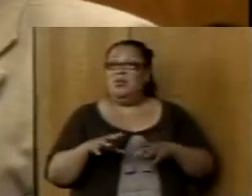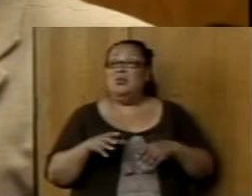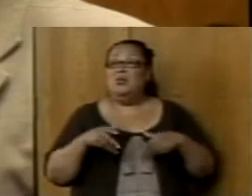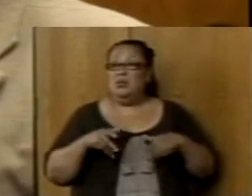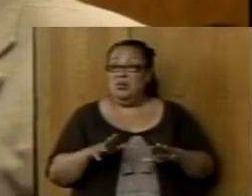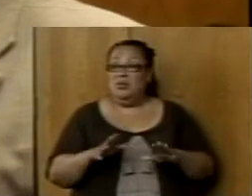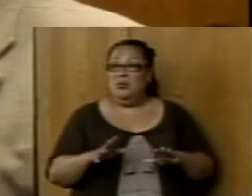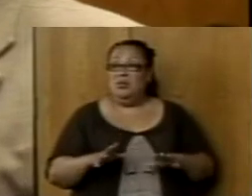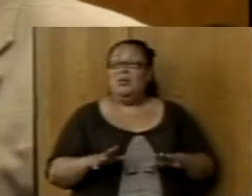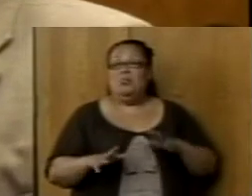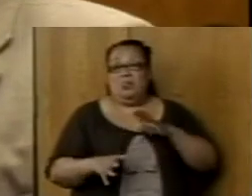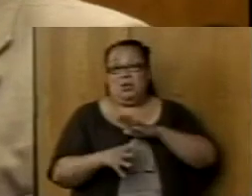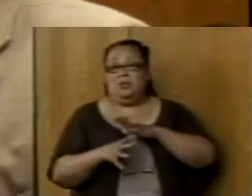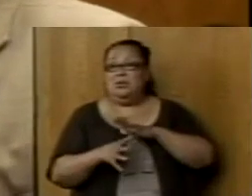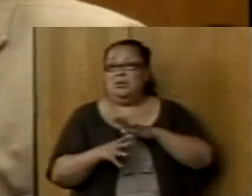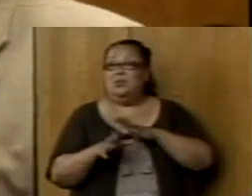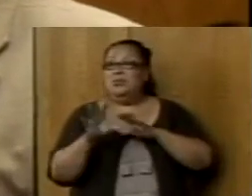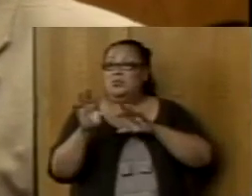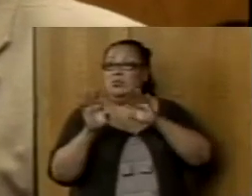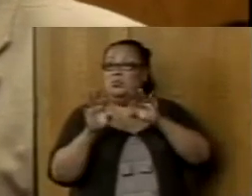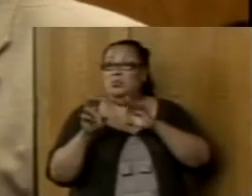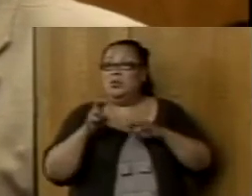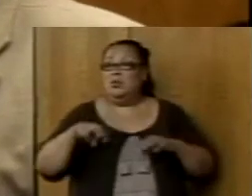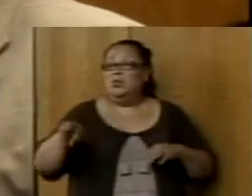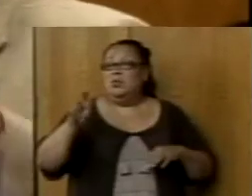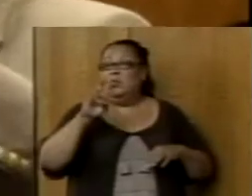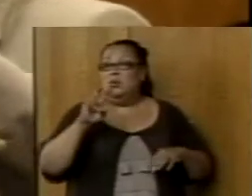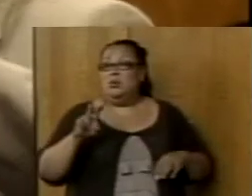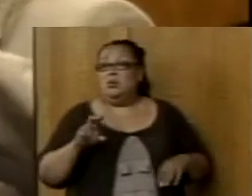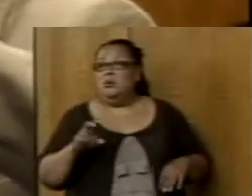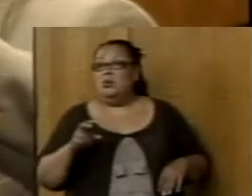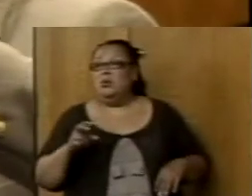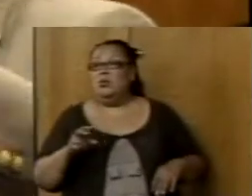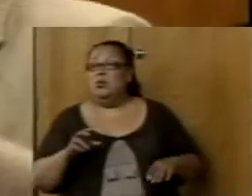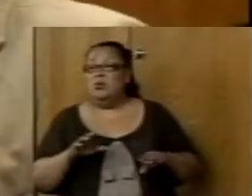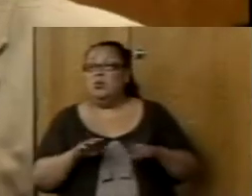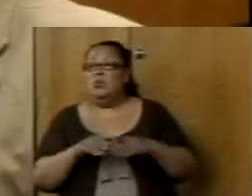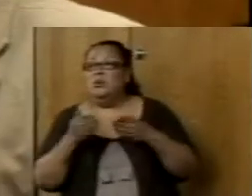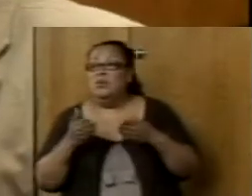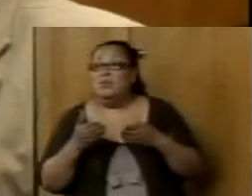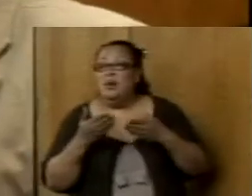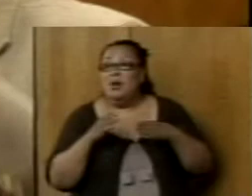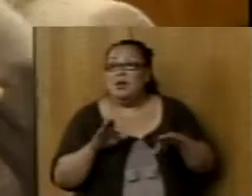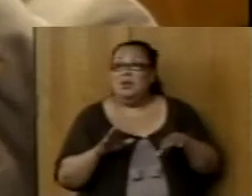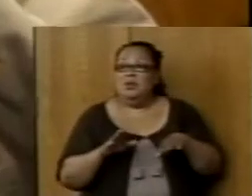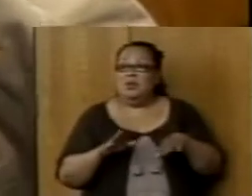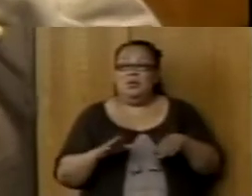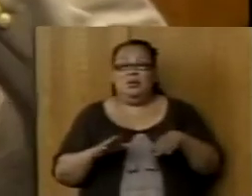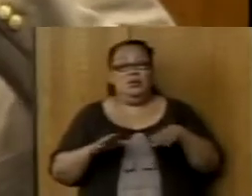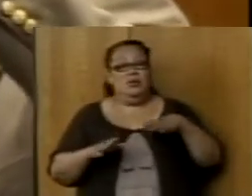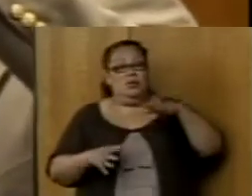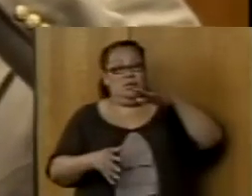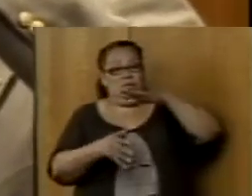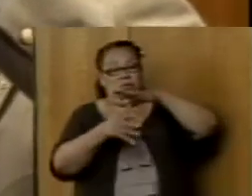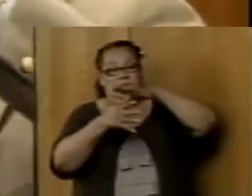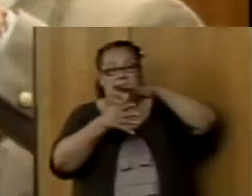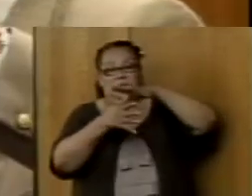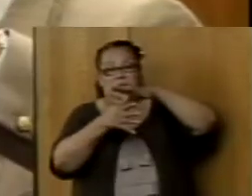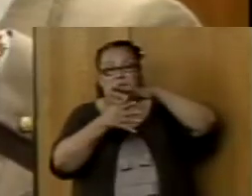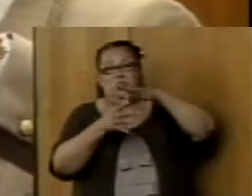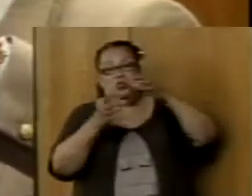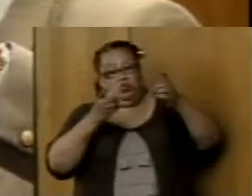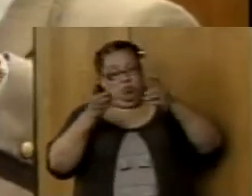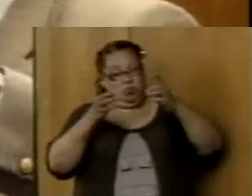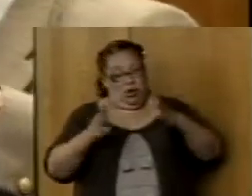be allowed by seniority to pick their routes. We divided the drivers arbitrarily by seniority from their senior